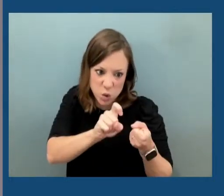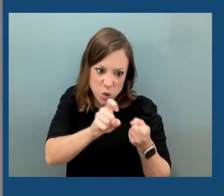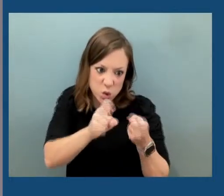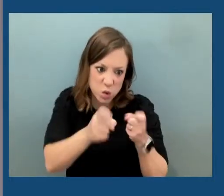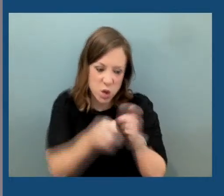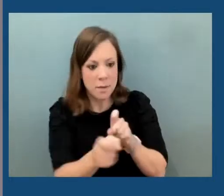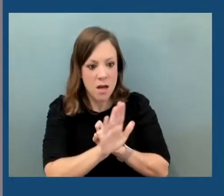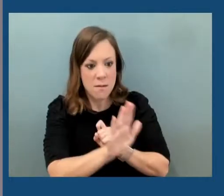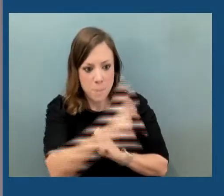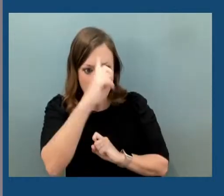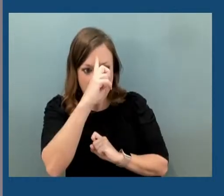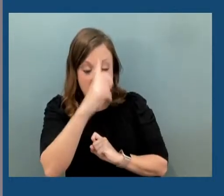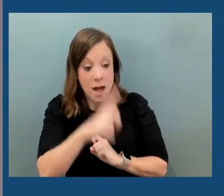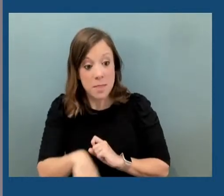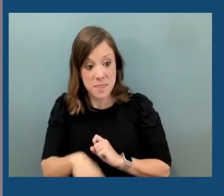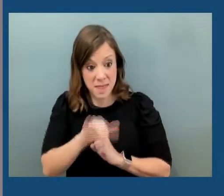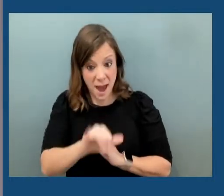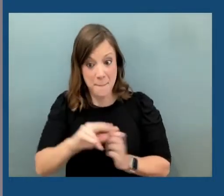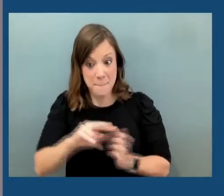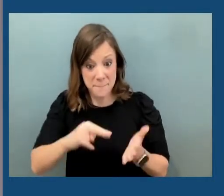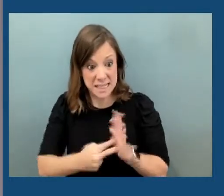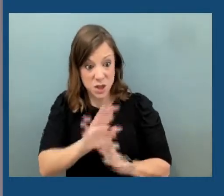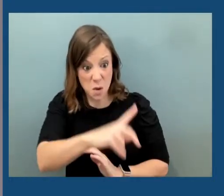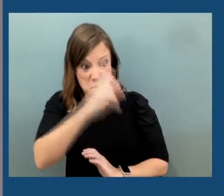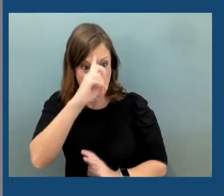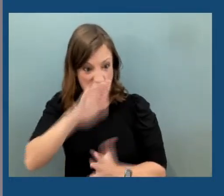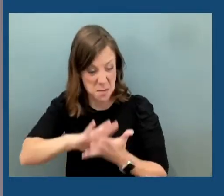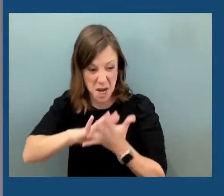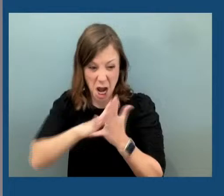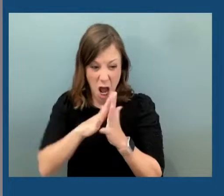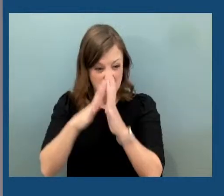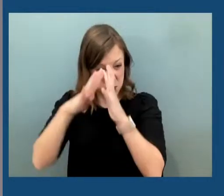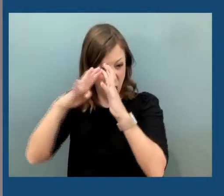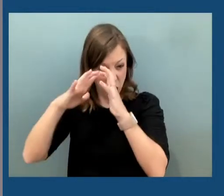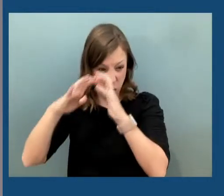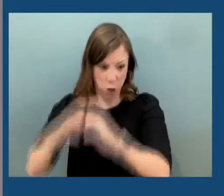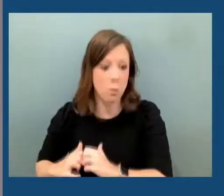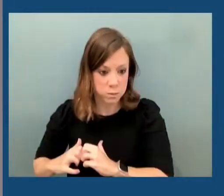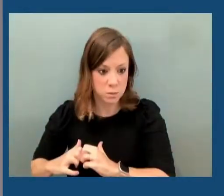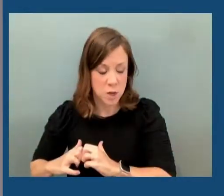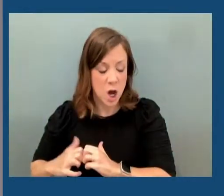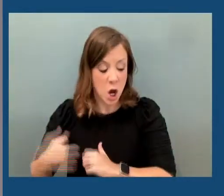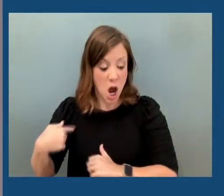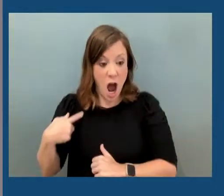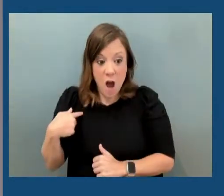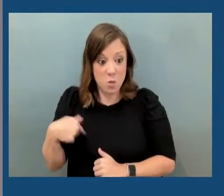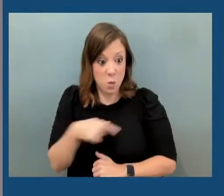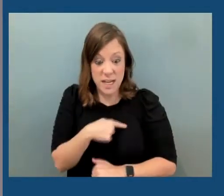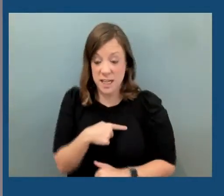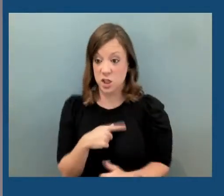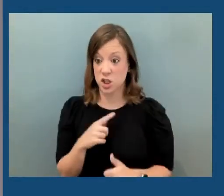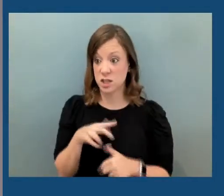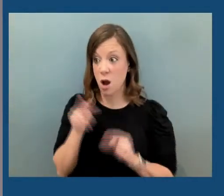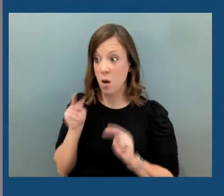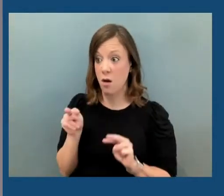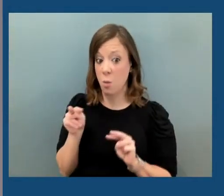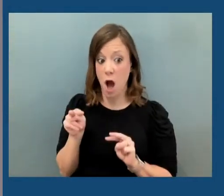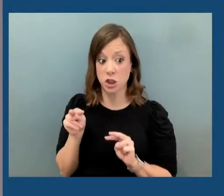crash dummies, while we stand by helplessly unable to stop the car from speeding toward a brick